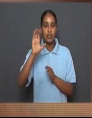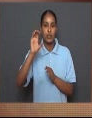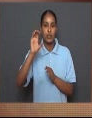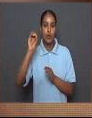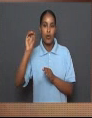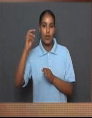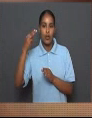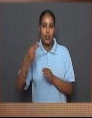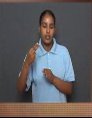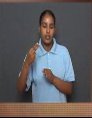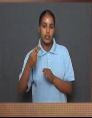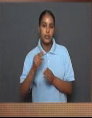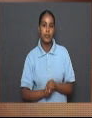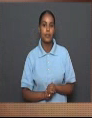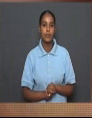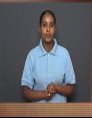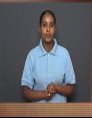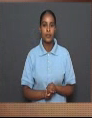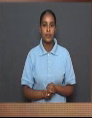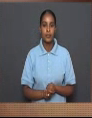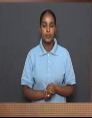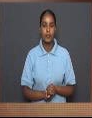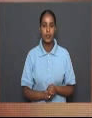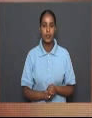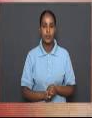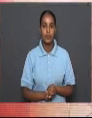and ethanoic acid.